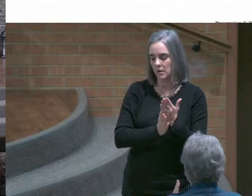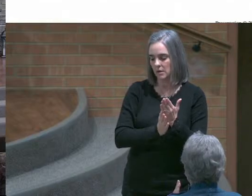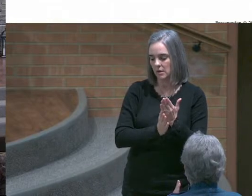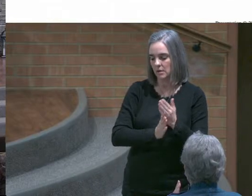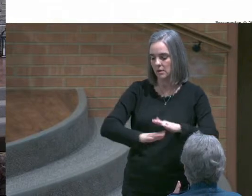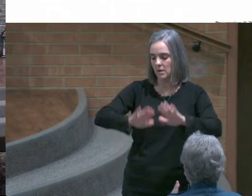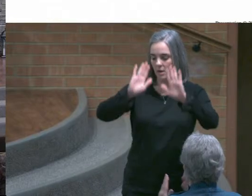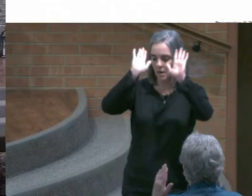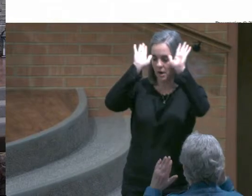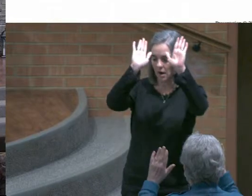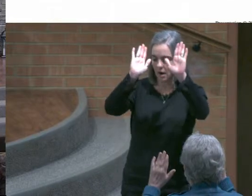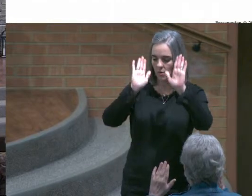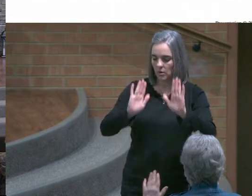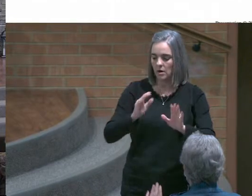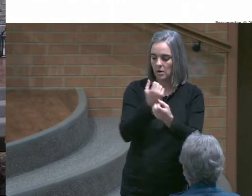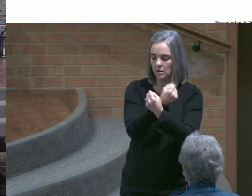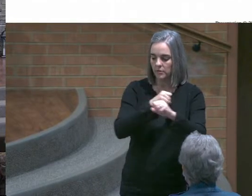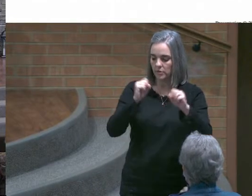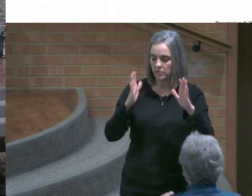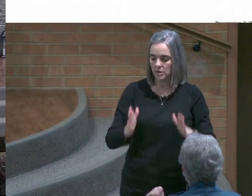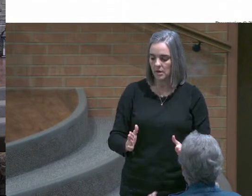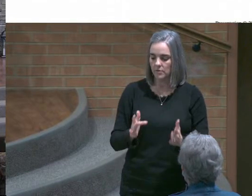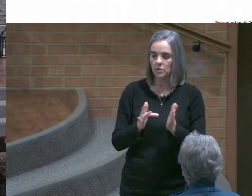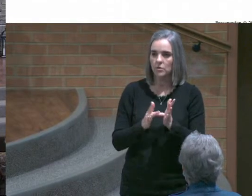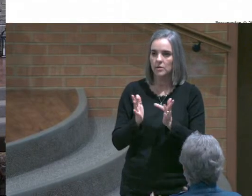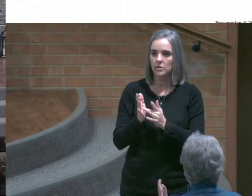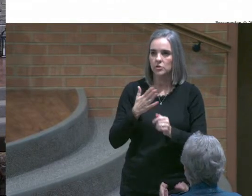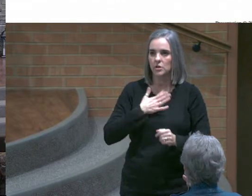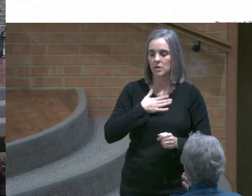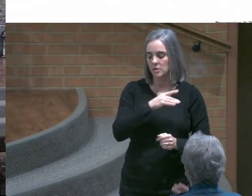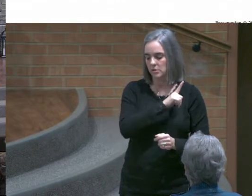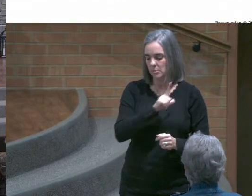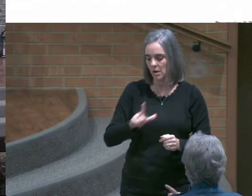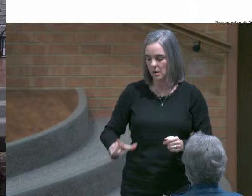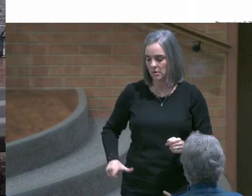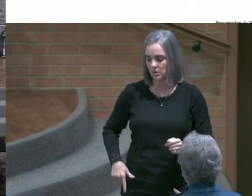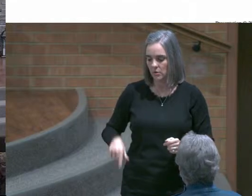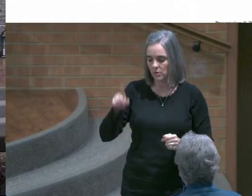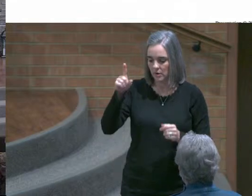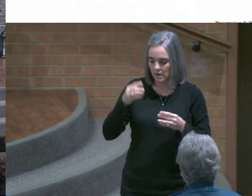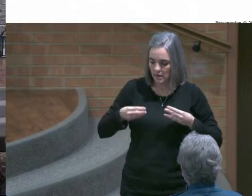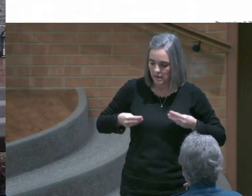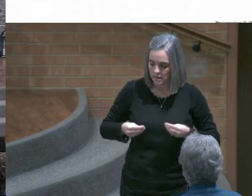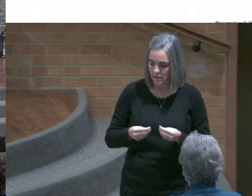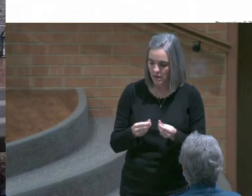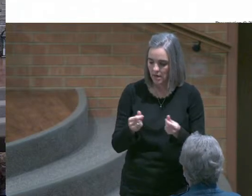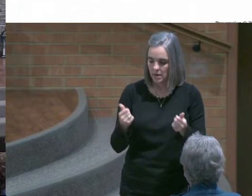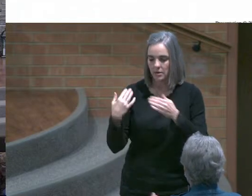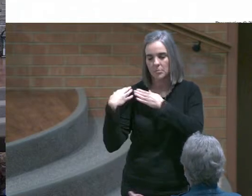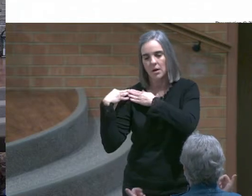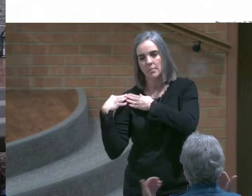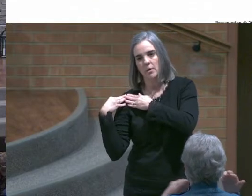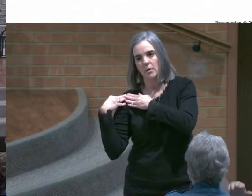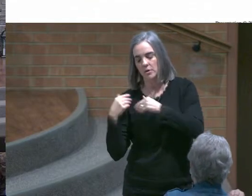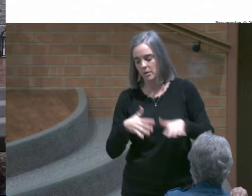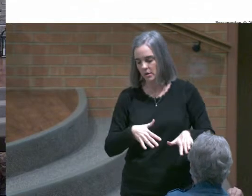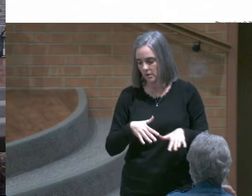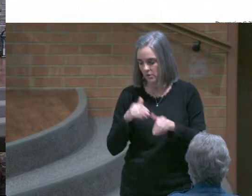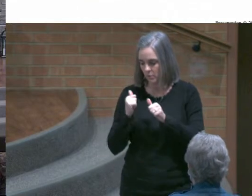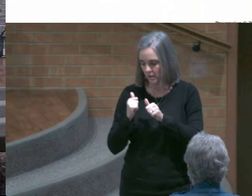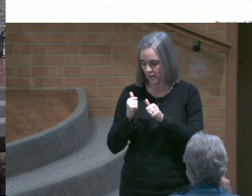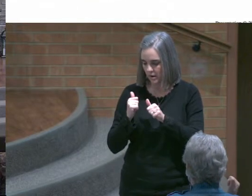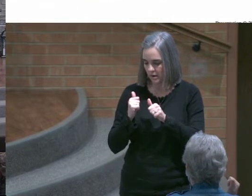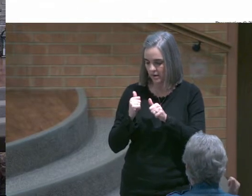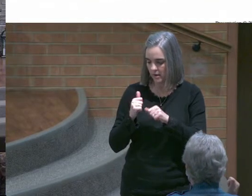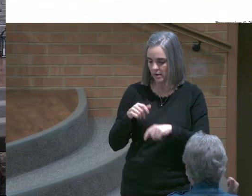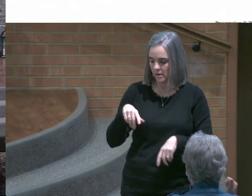his hand. A wonderful Savior is Jesus, my Lord. He takes my